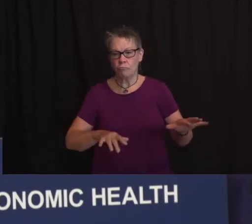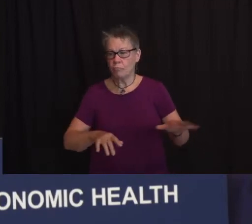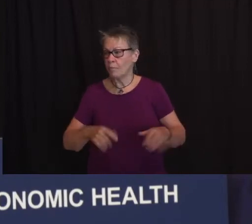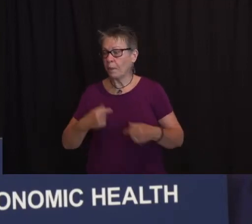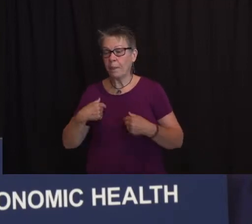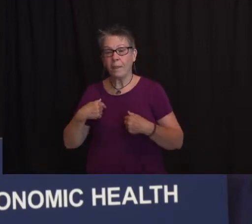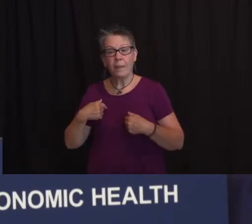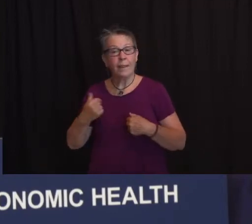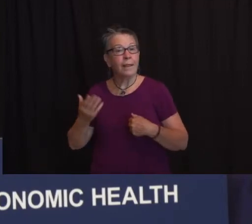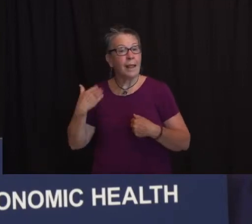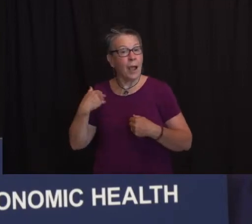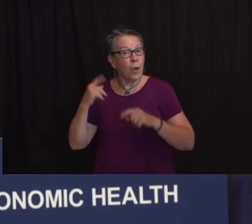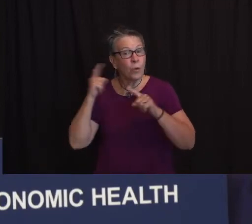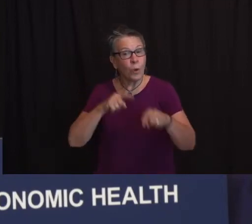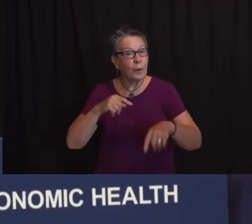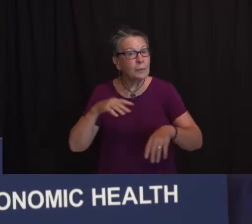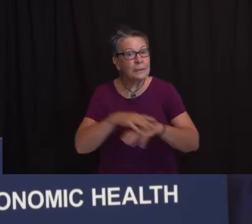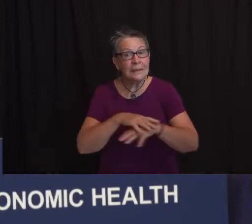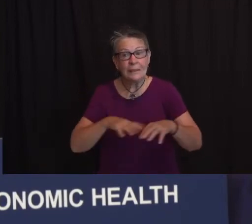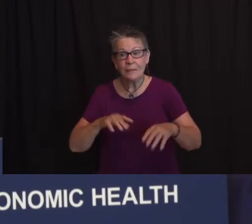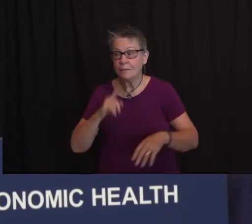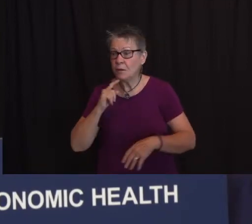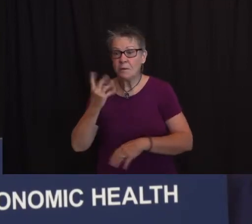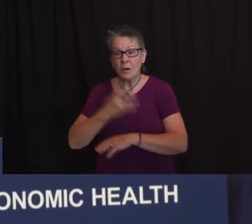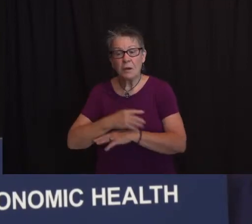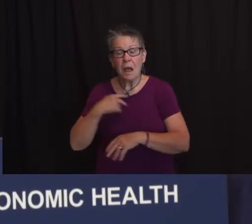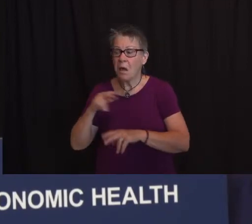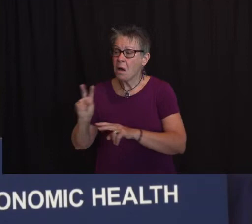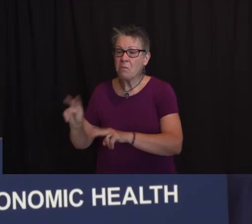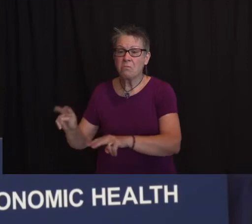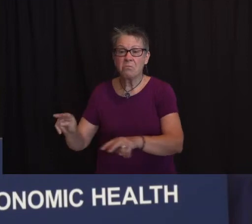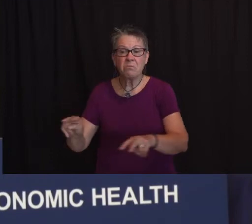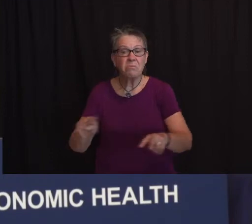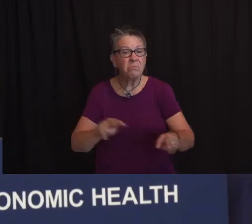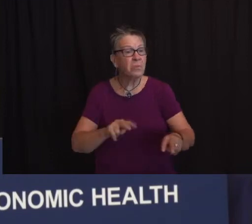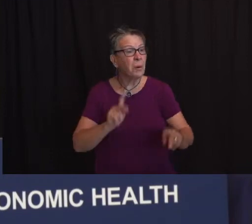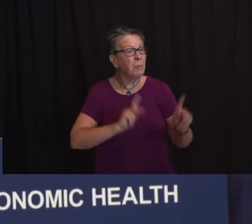individuals, both on the beaches and out on the waterways. So,